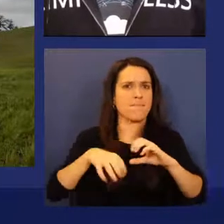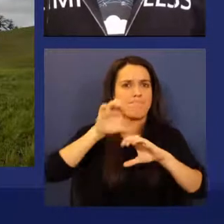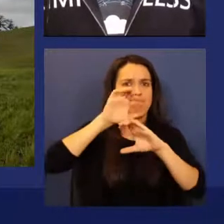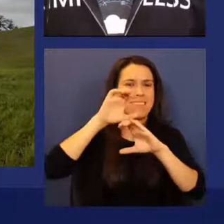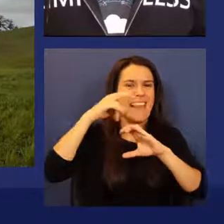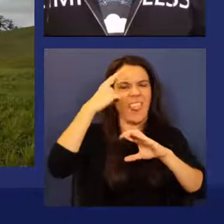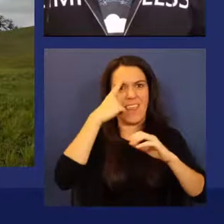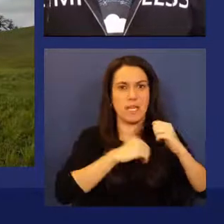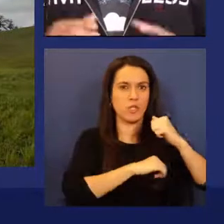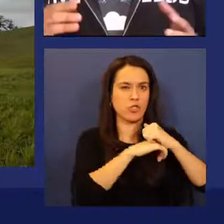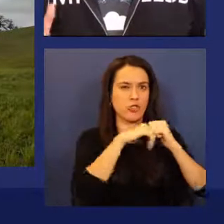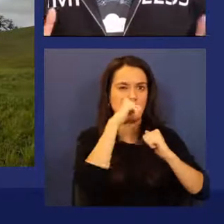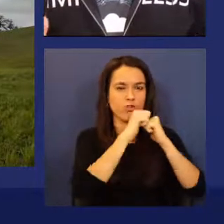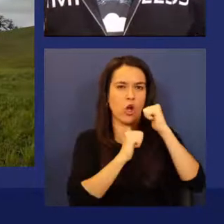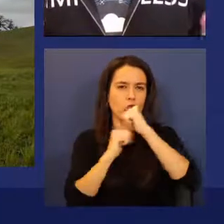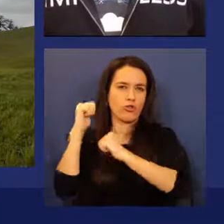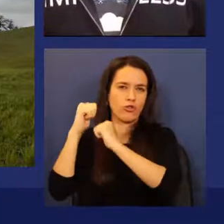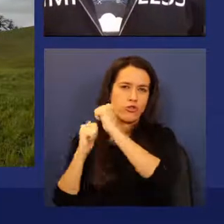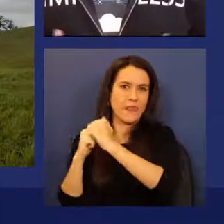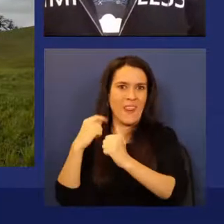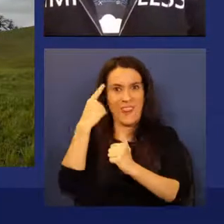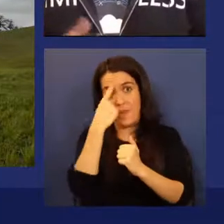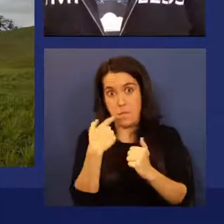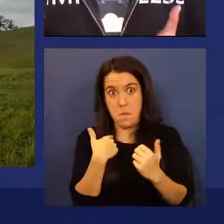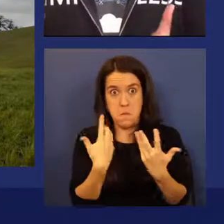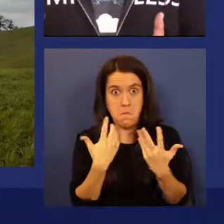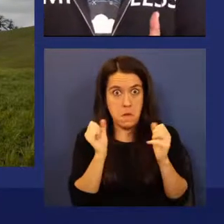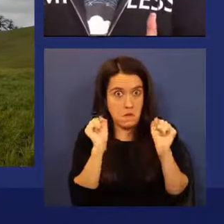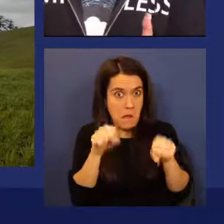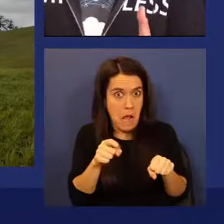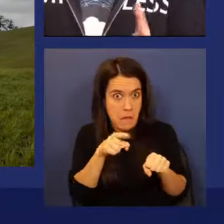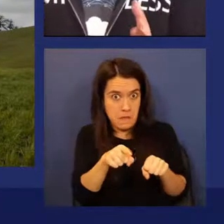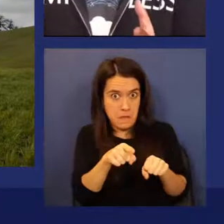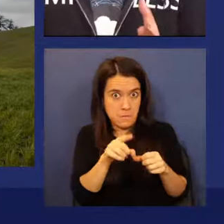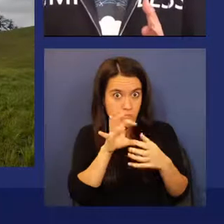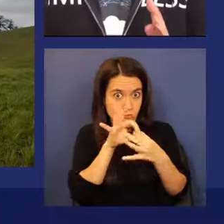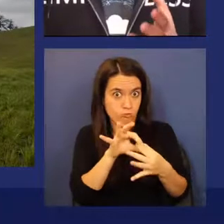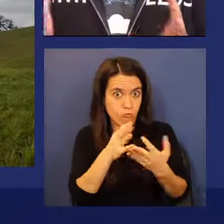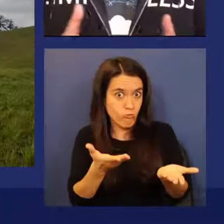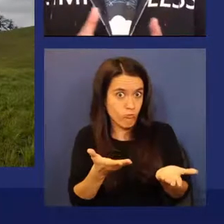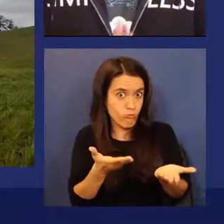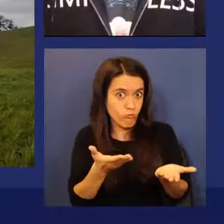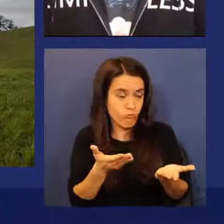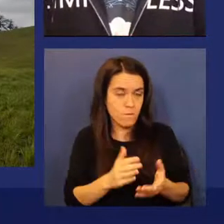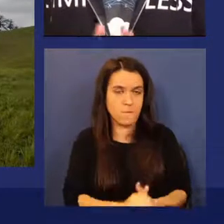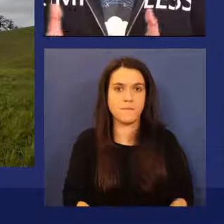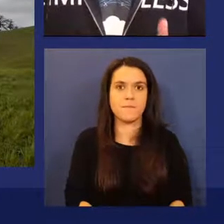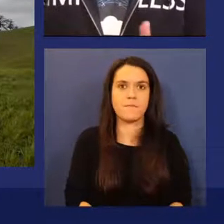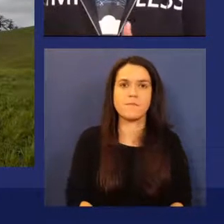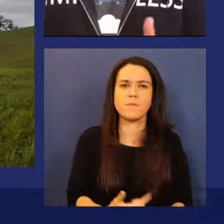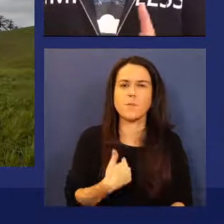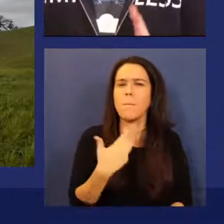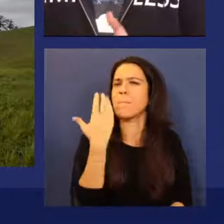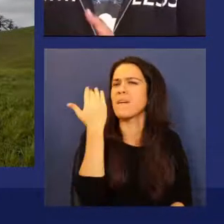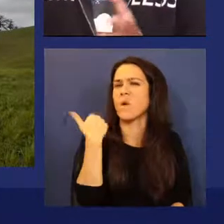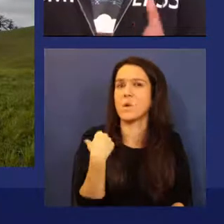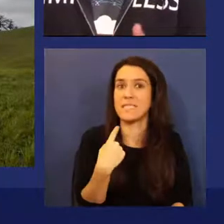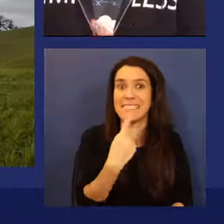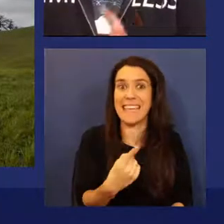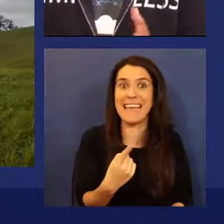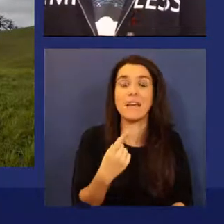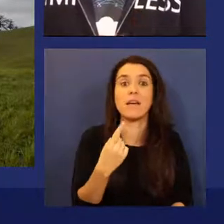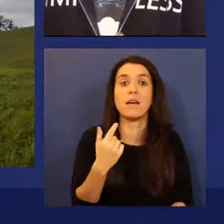these type of solutions in terms of can we actually make this happen? And what I meant, you know, I mentioned earlier on, the technology that